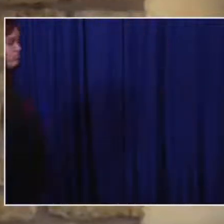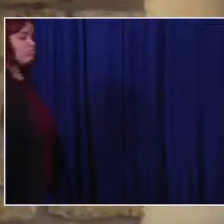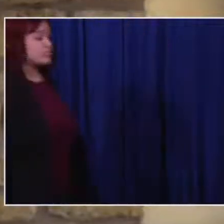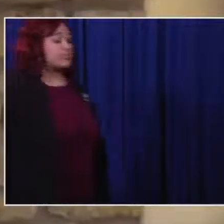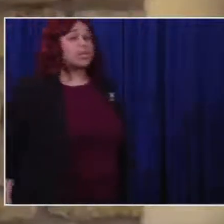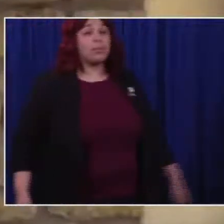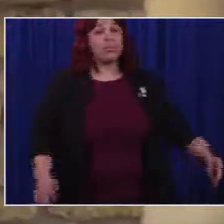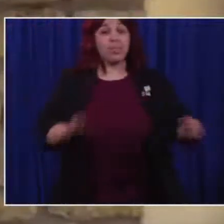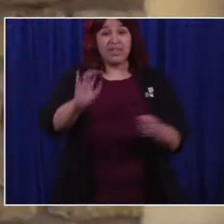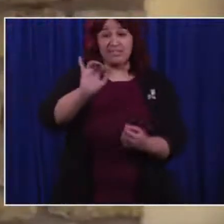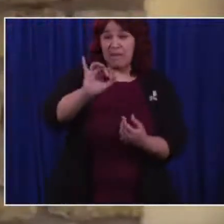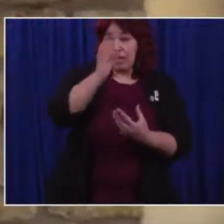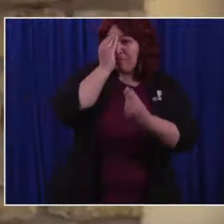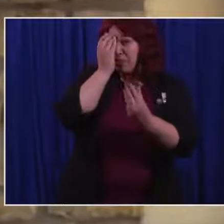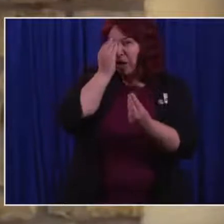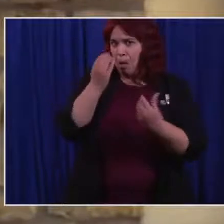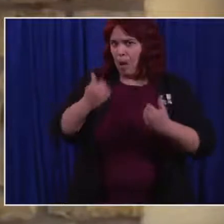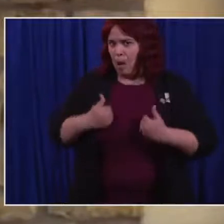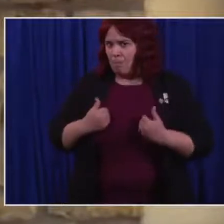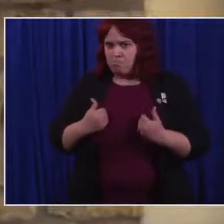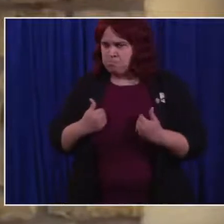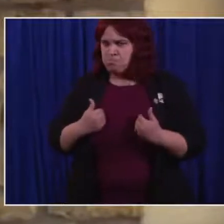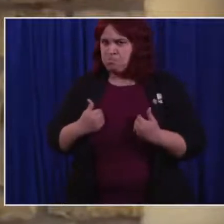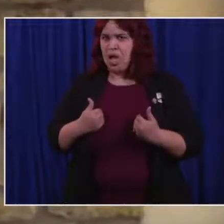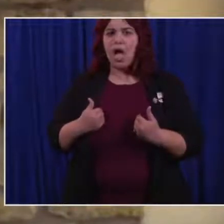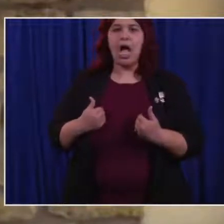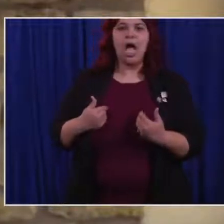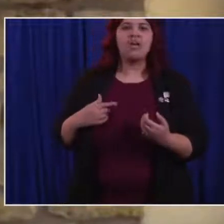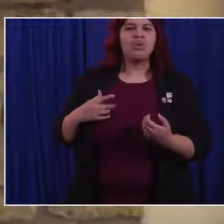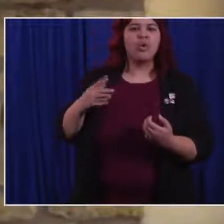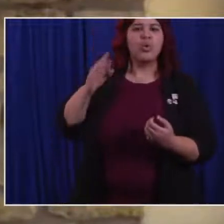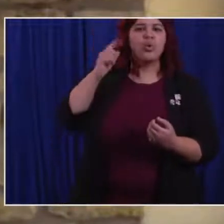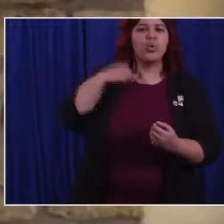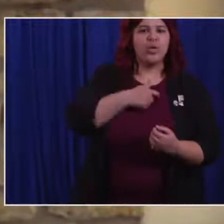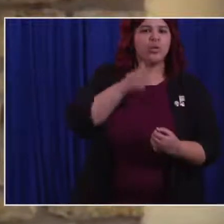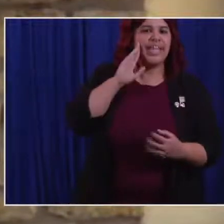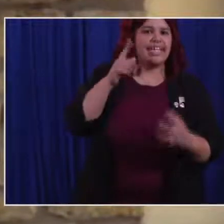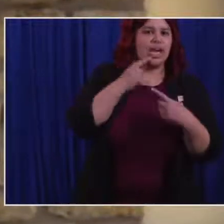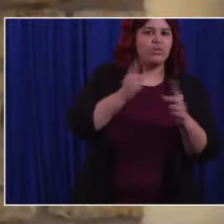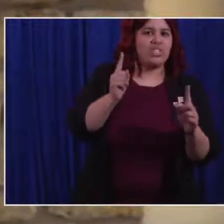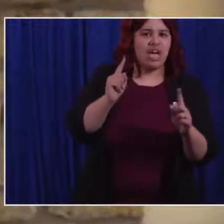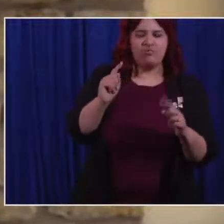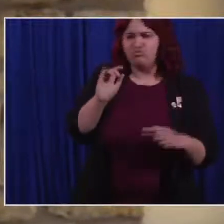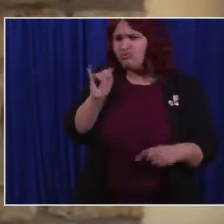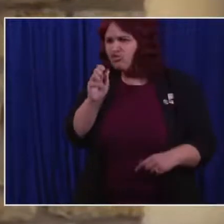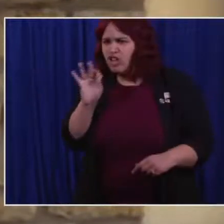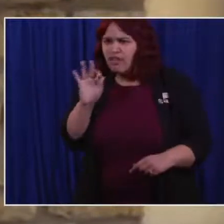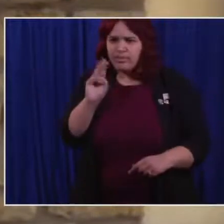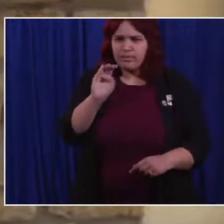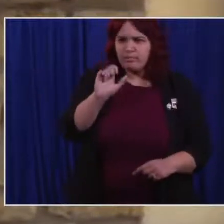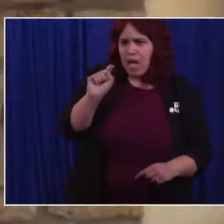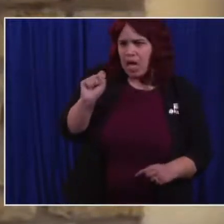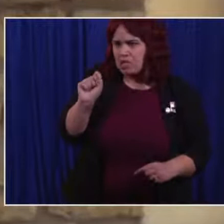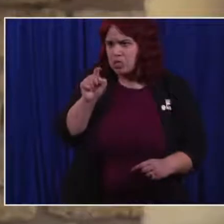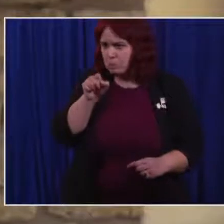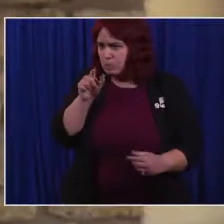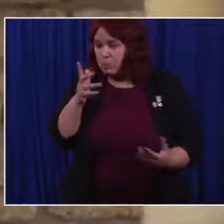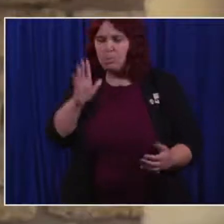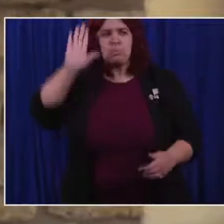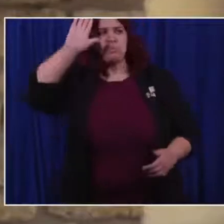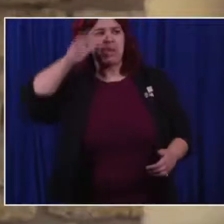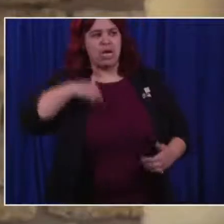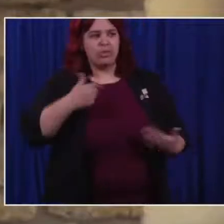here or Matt could take the other. Jeff, do you want, I don't know whether you heard Laura's question or not. Were you able to hear